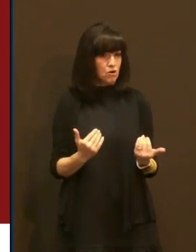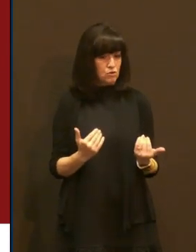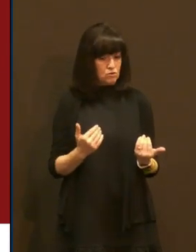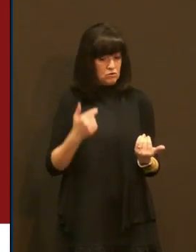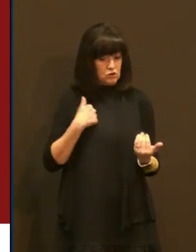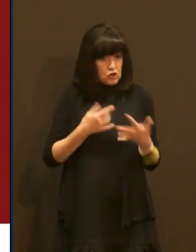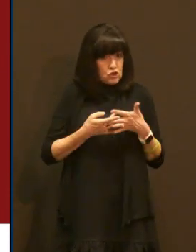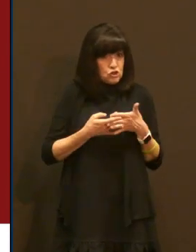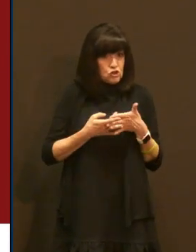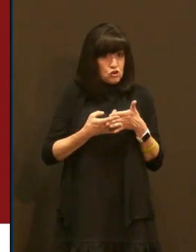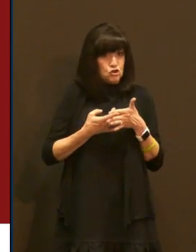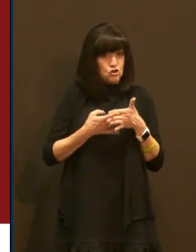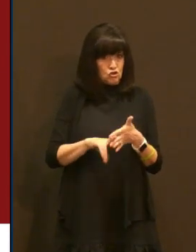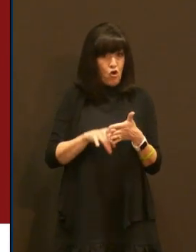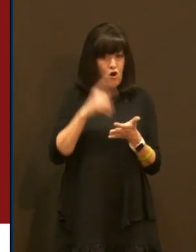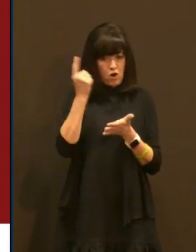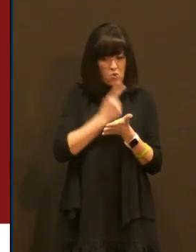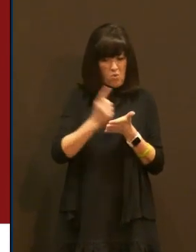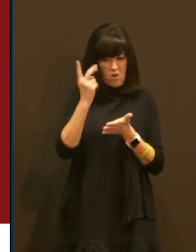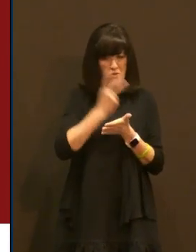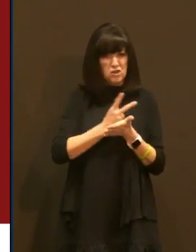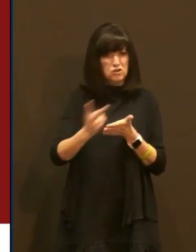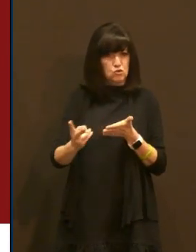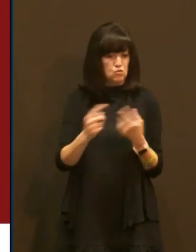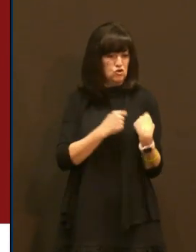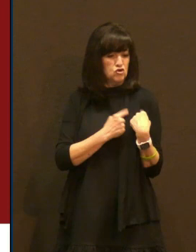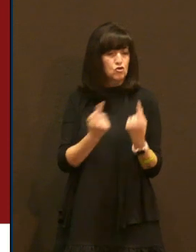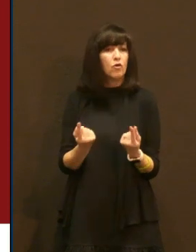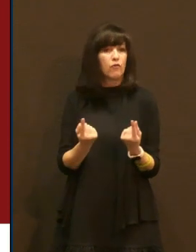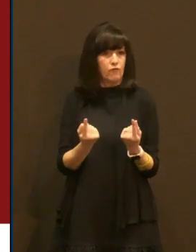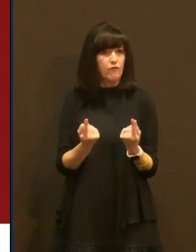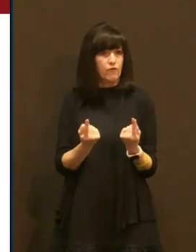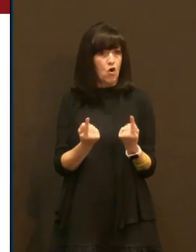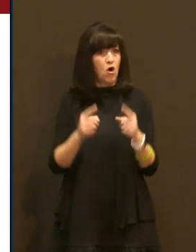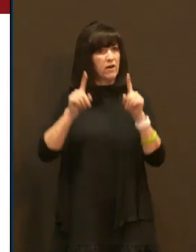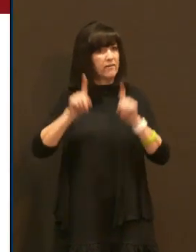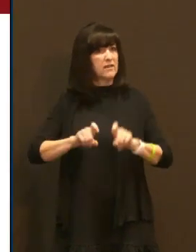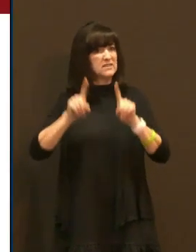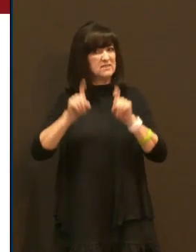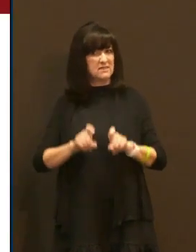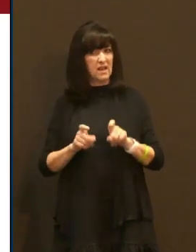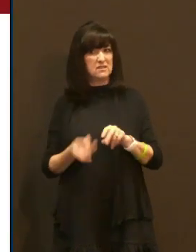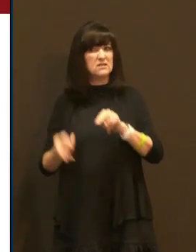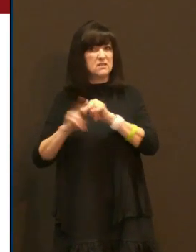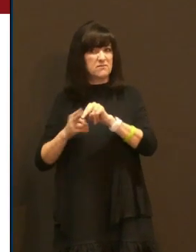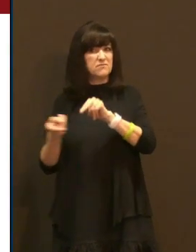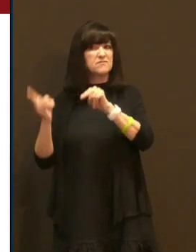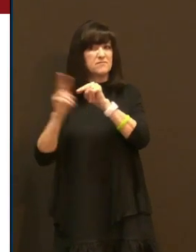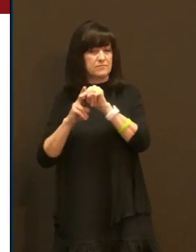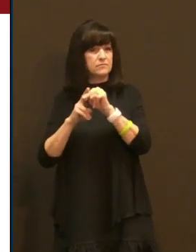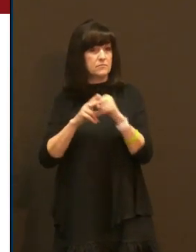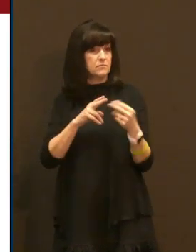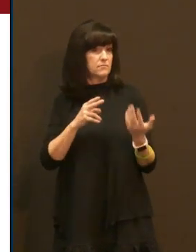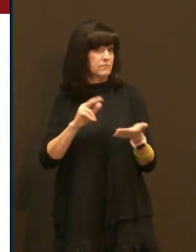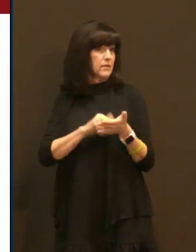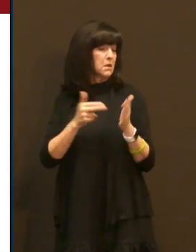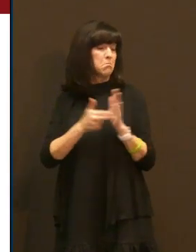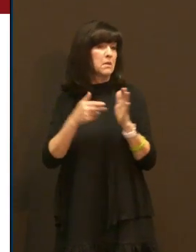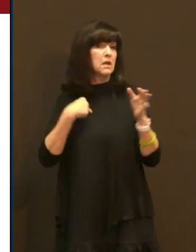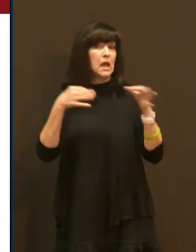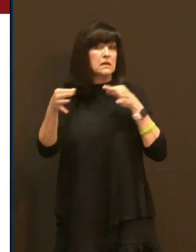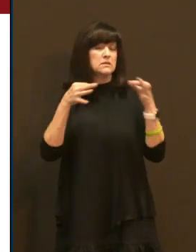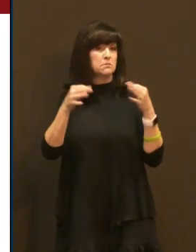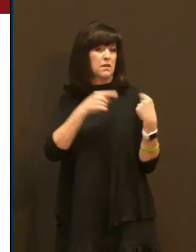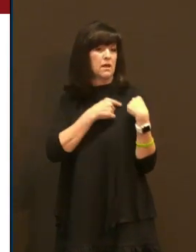really ramping up our community testing. So I have a graphic here, just kind of shows where we've been over the last 2 weeks and where we'll be through